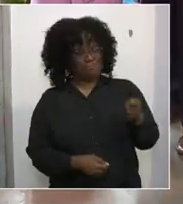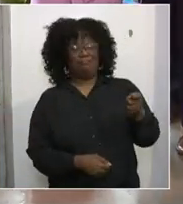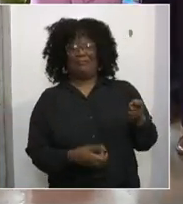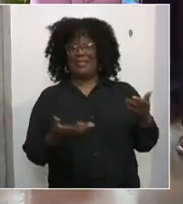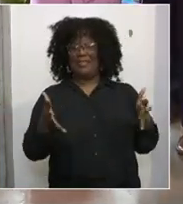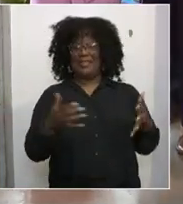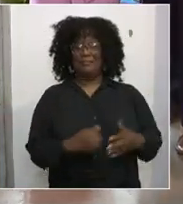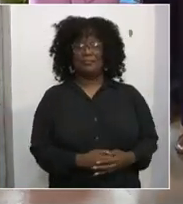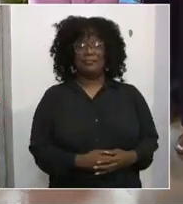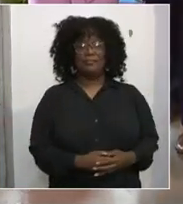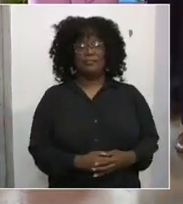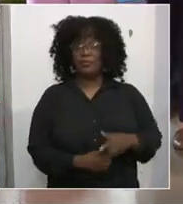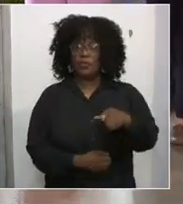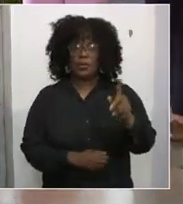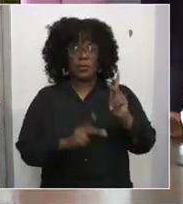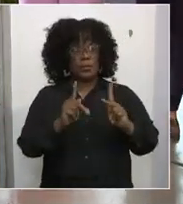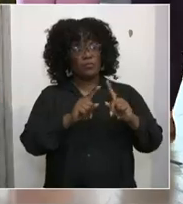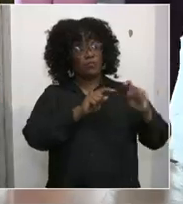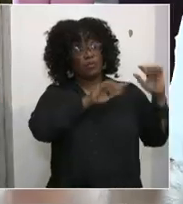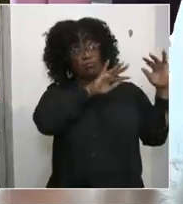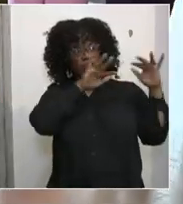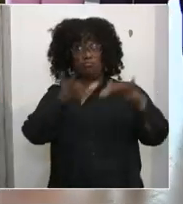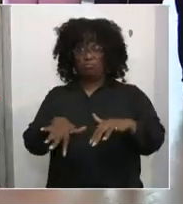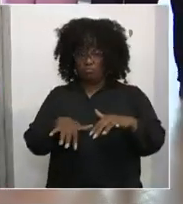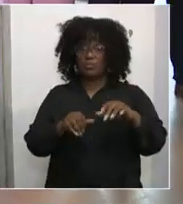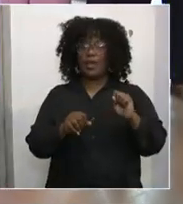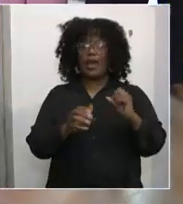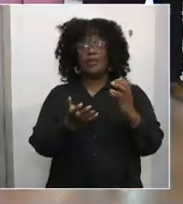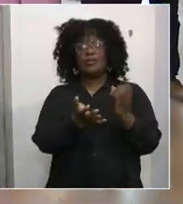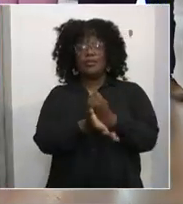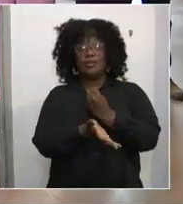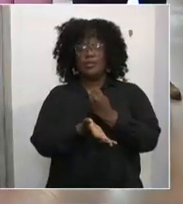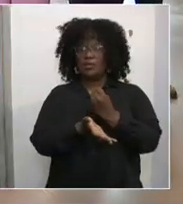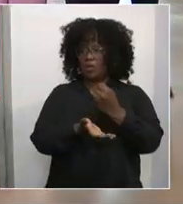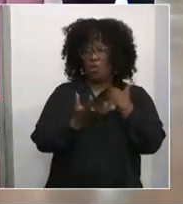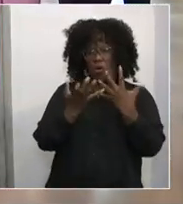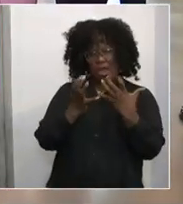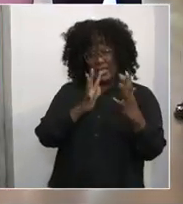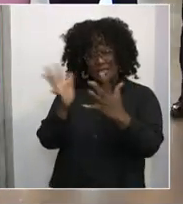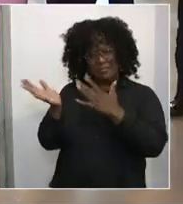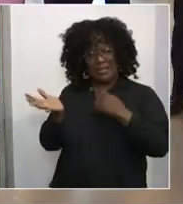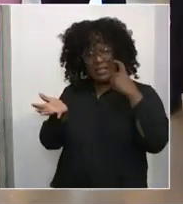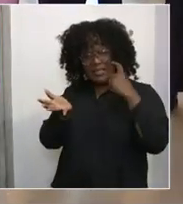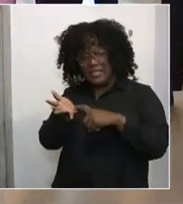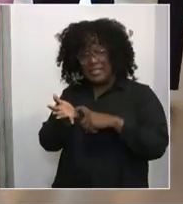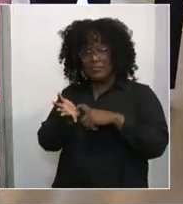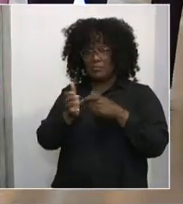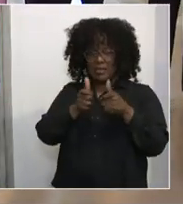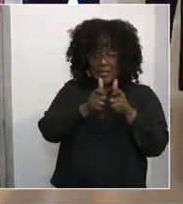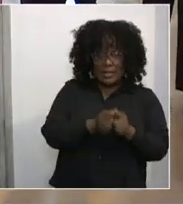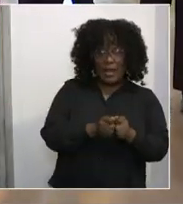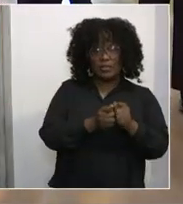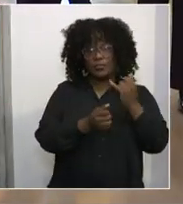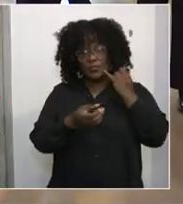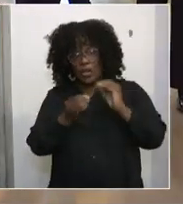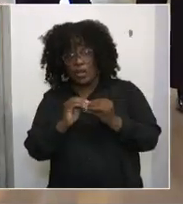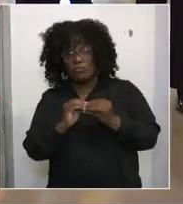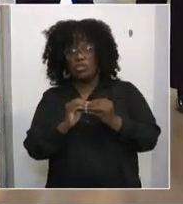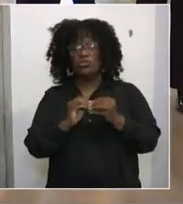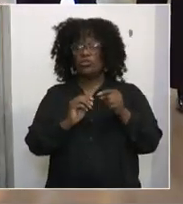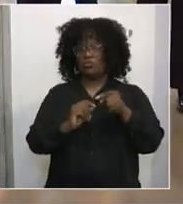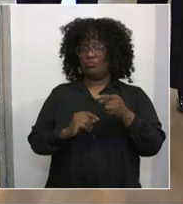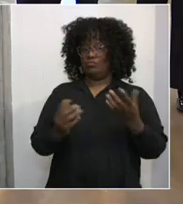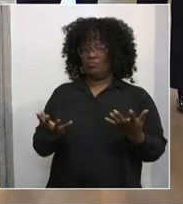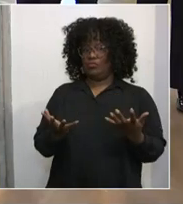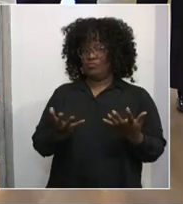my team for helping to set up a text number, WorldPride DC, to